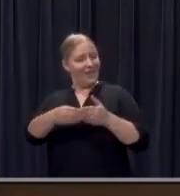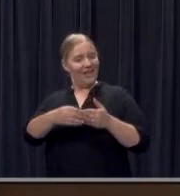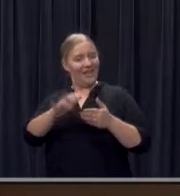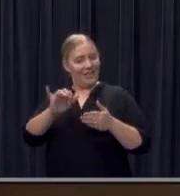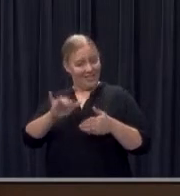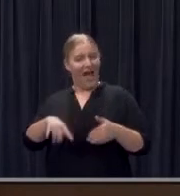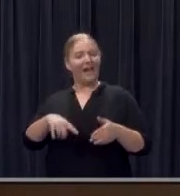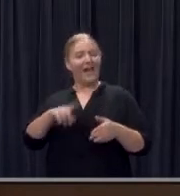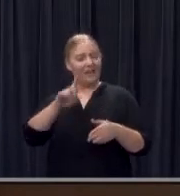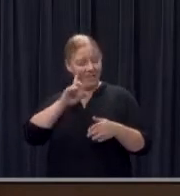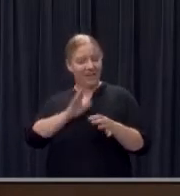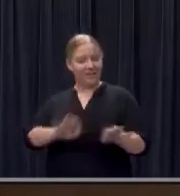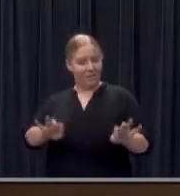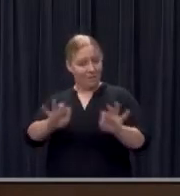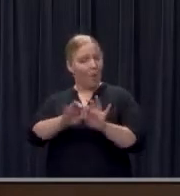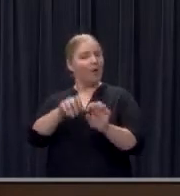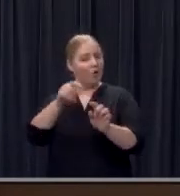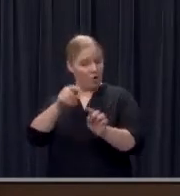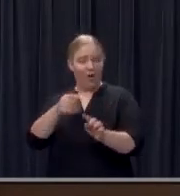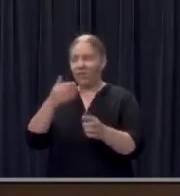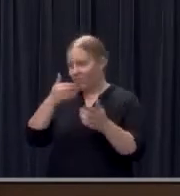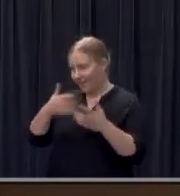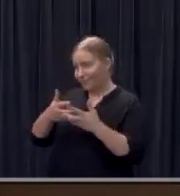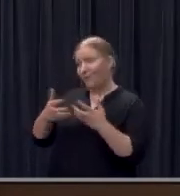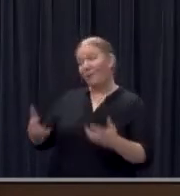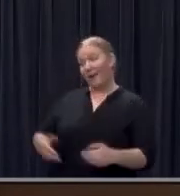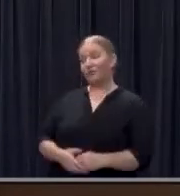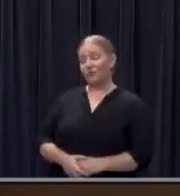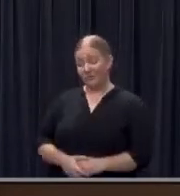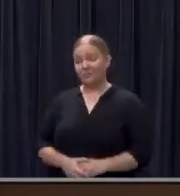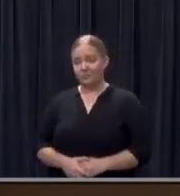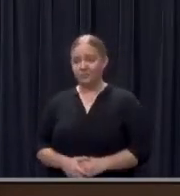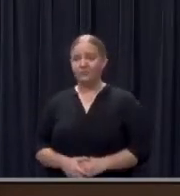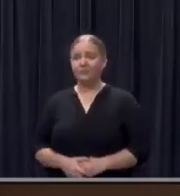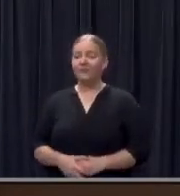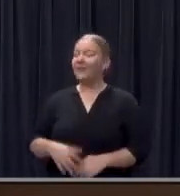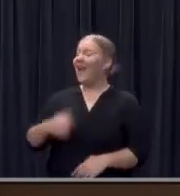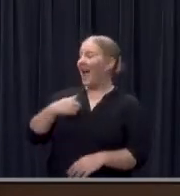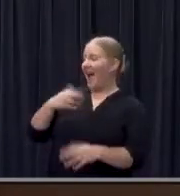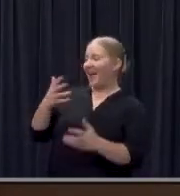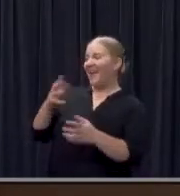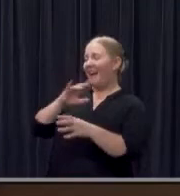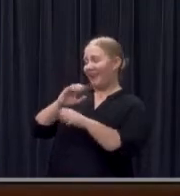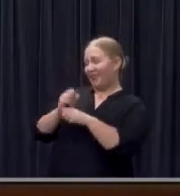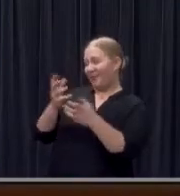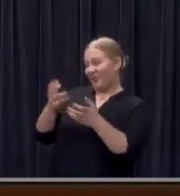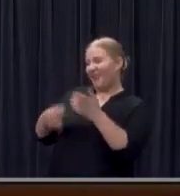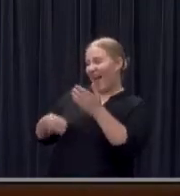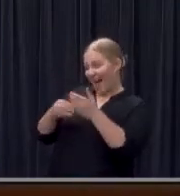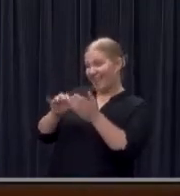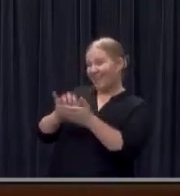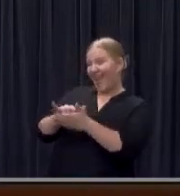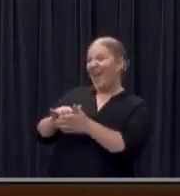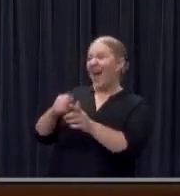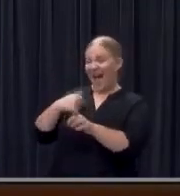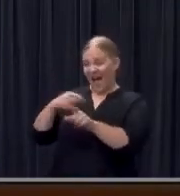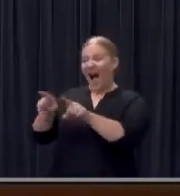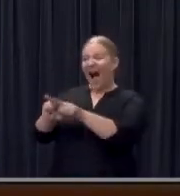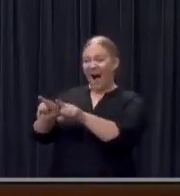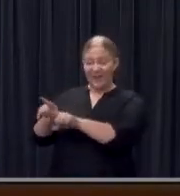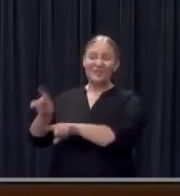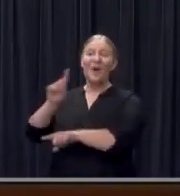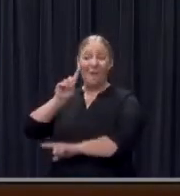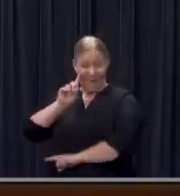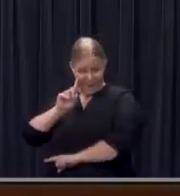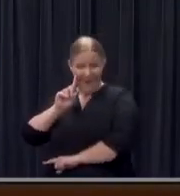I think it's an important initiative. So thank you both very much. I was actually going to add that just briefly, that I also